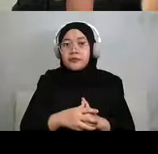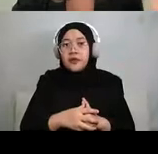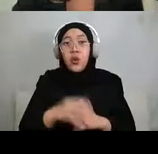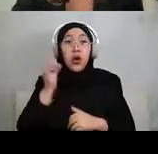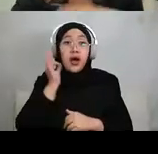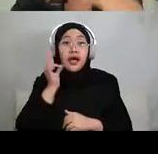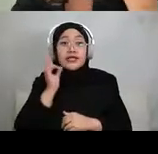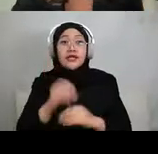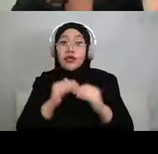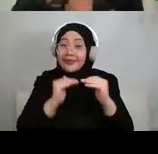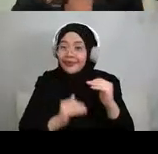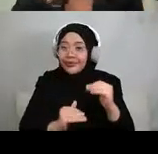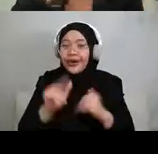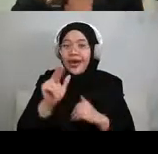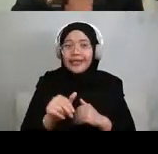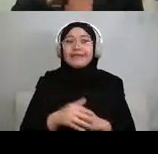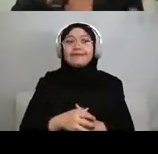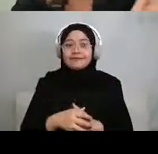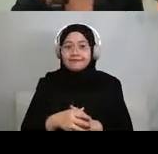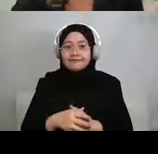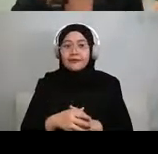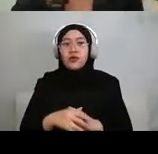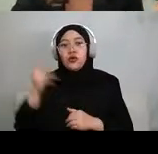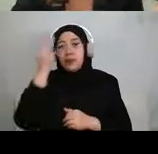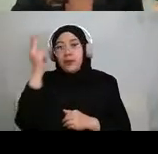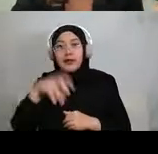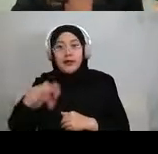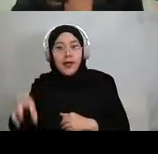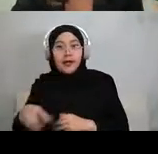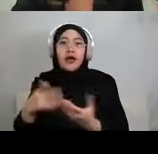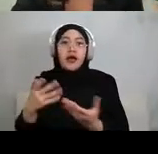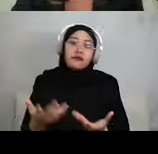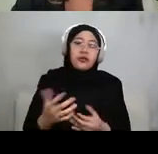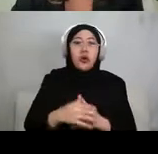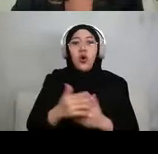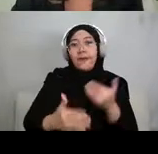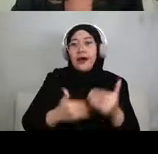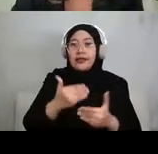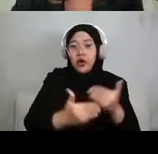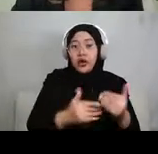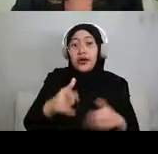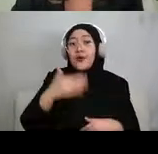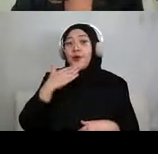the operator, the asset owner, and the manufacturers. You can go.